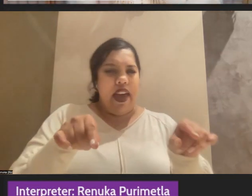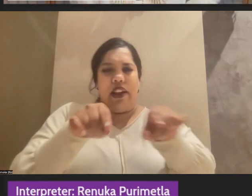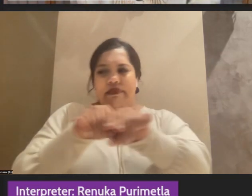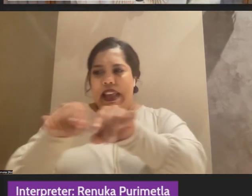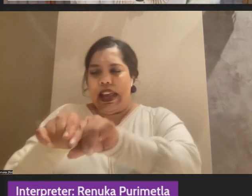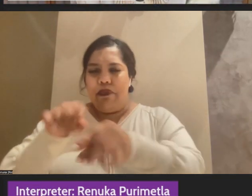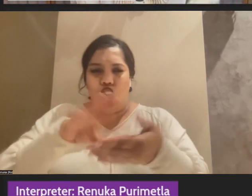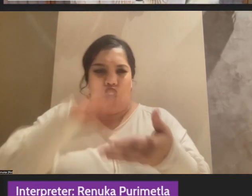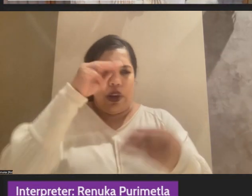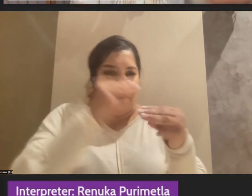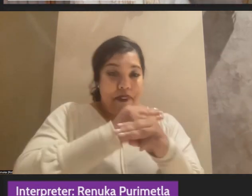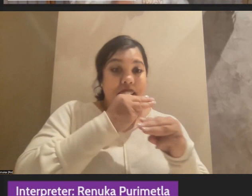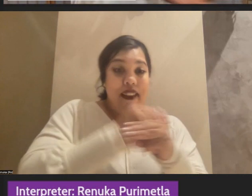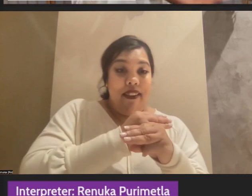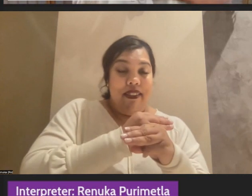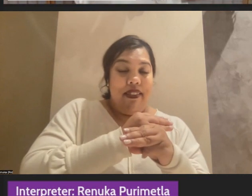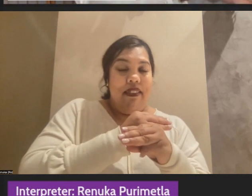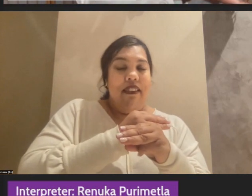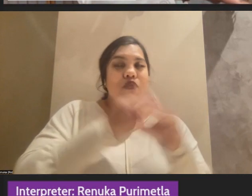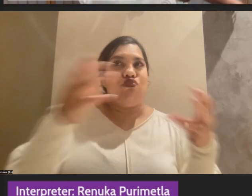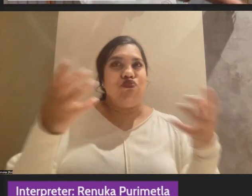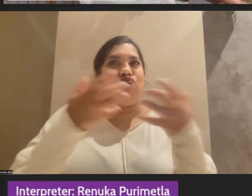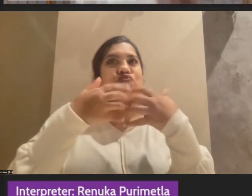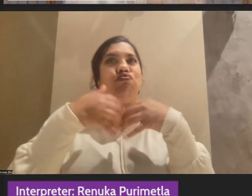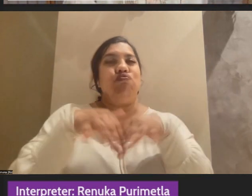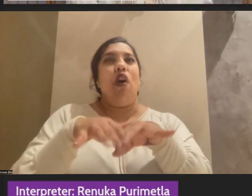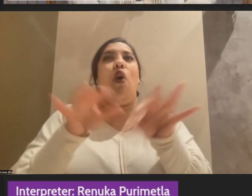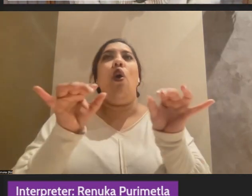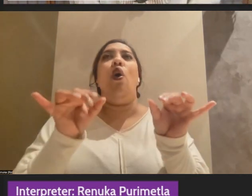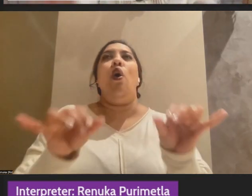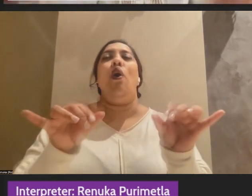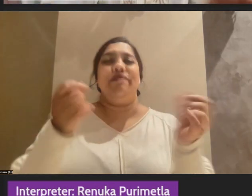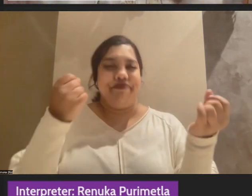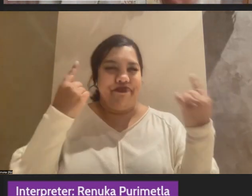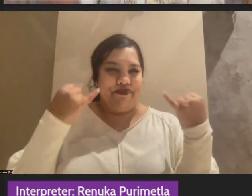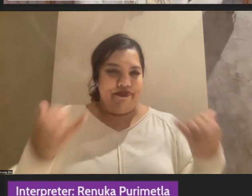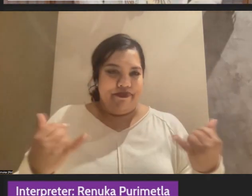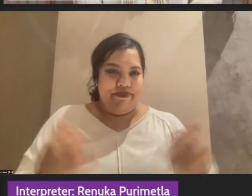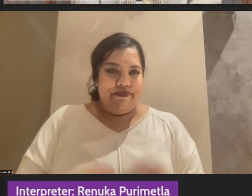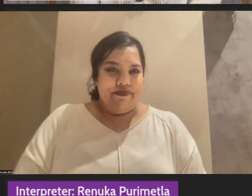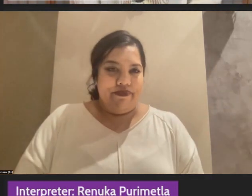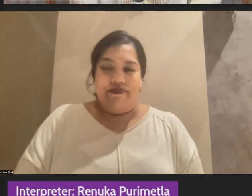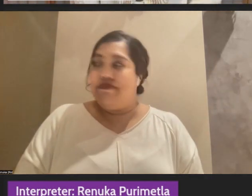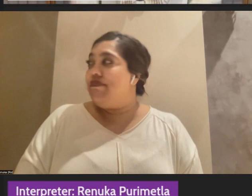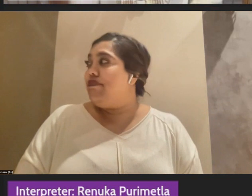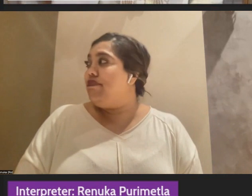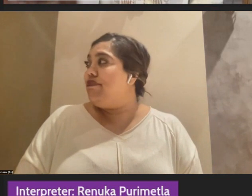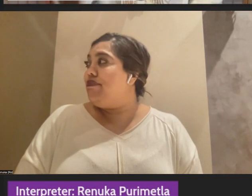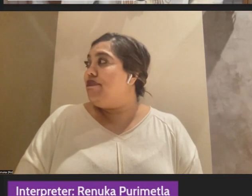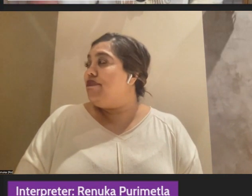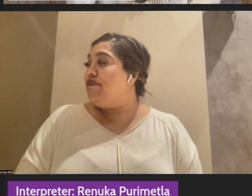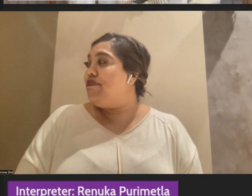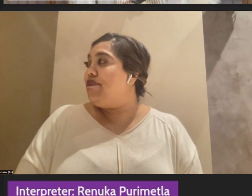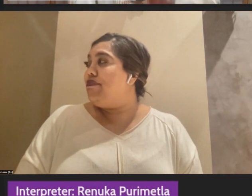mesh. And now it's like, oh, well, I understand this now. Oh, but it